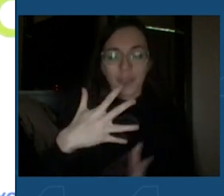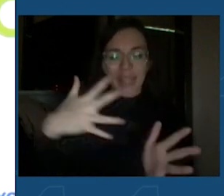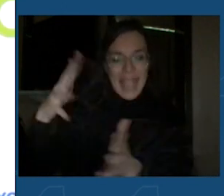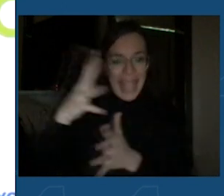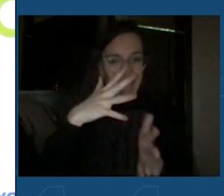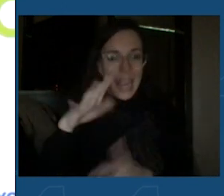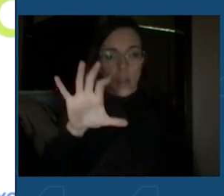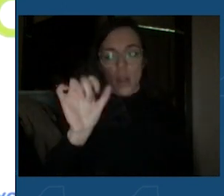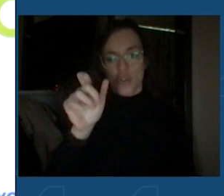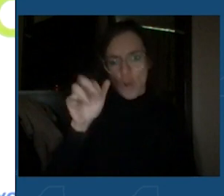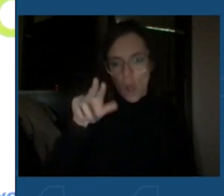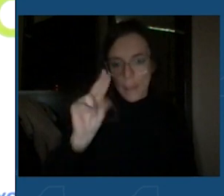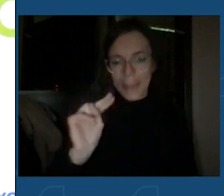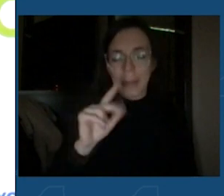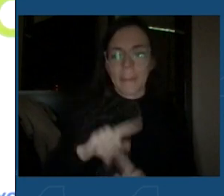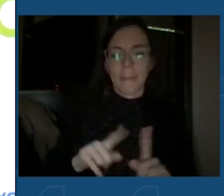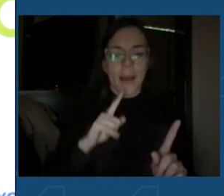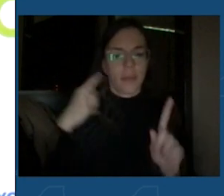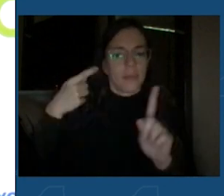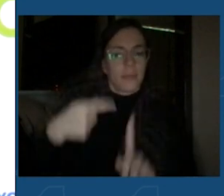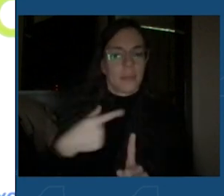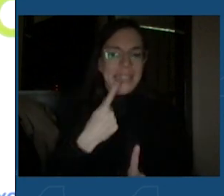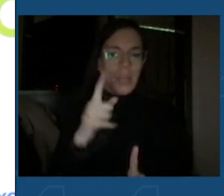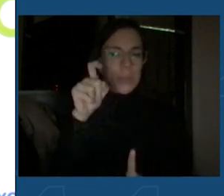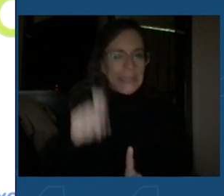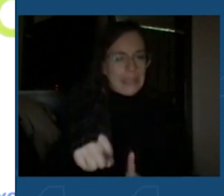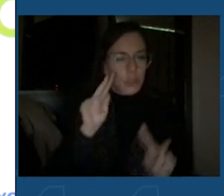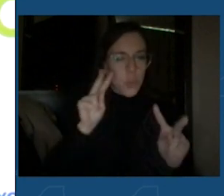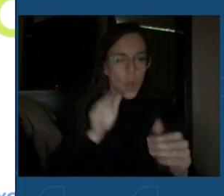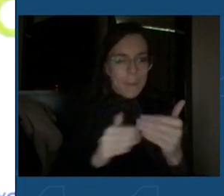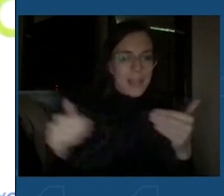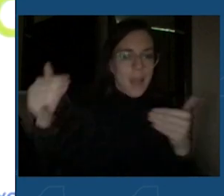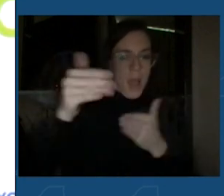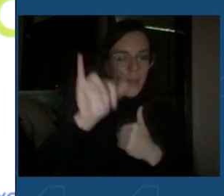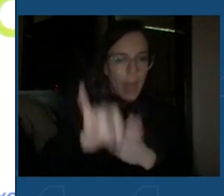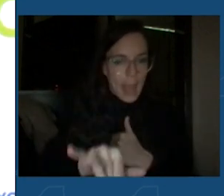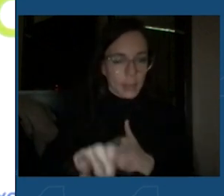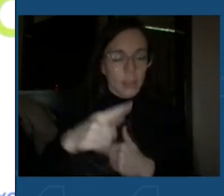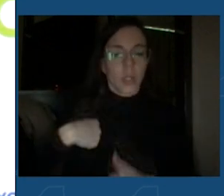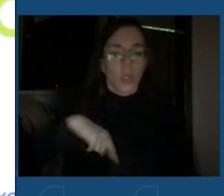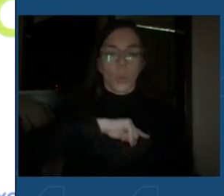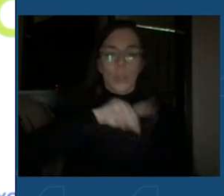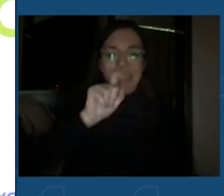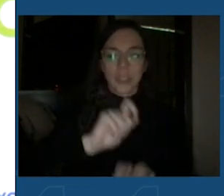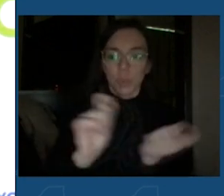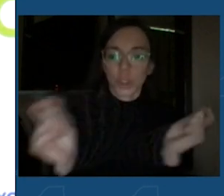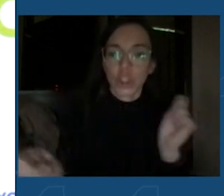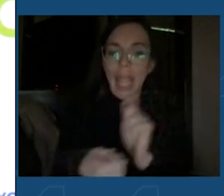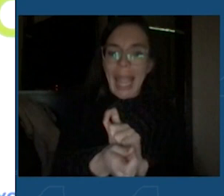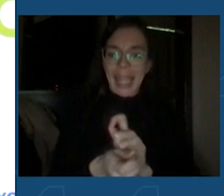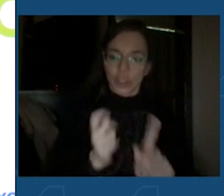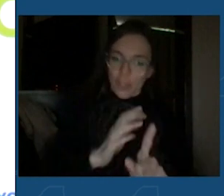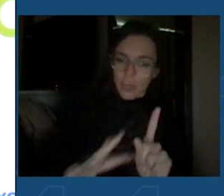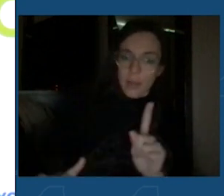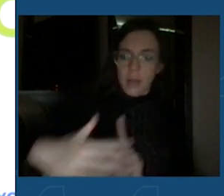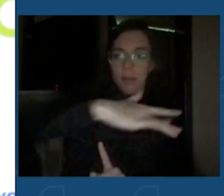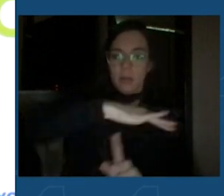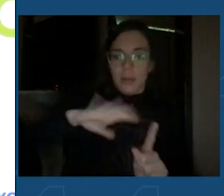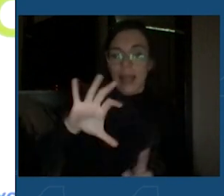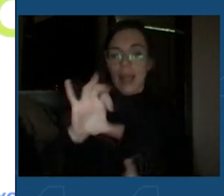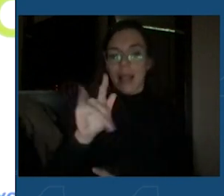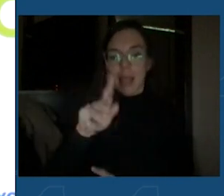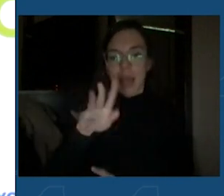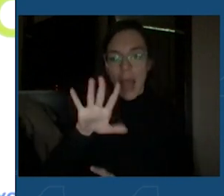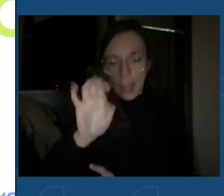I am saying we need to look beyond that. We need to change the climate. As we improve